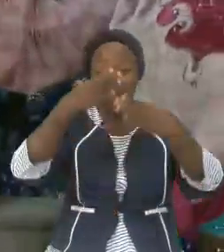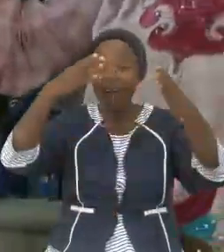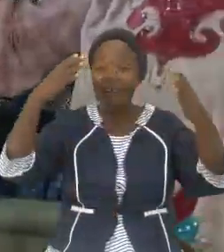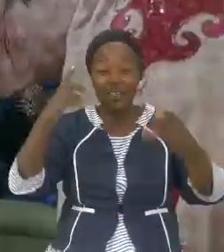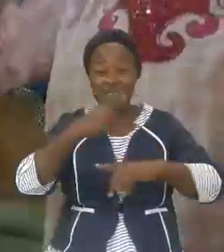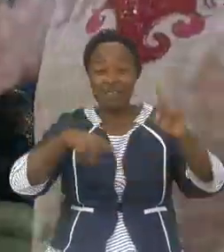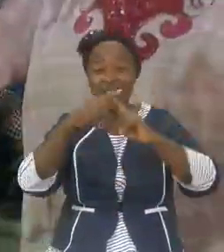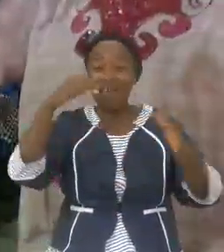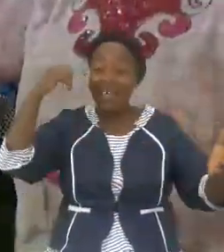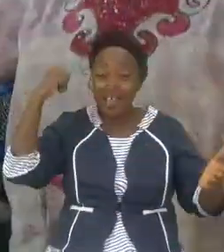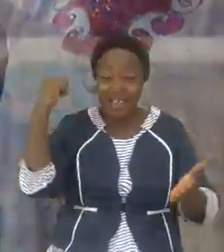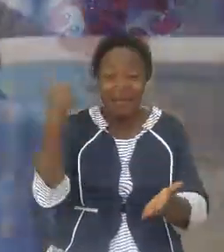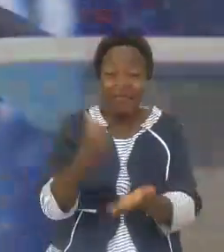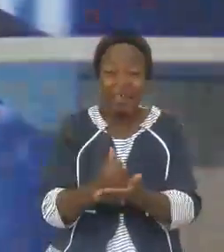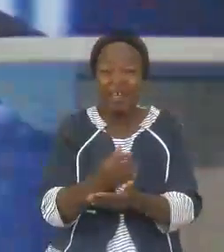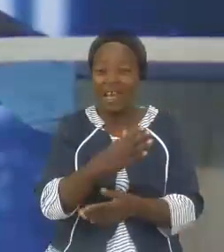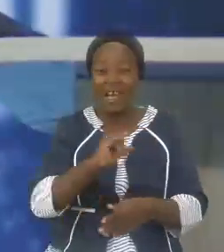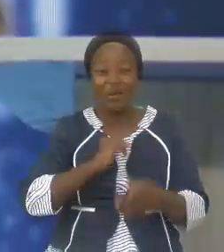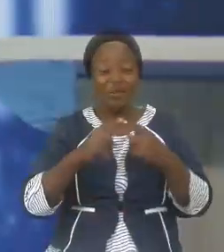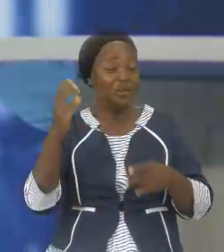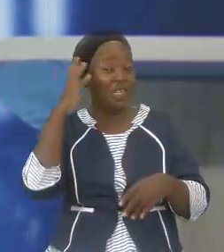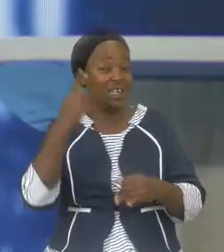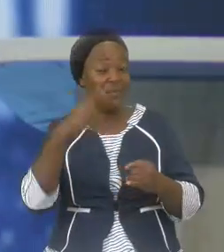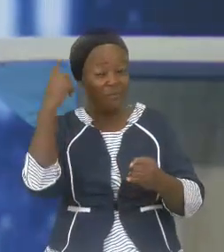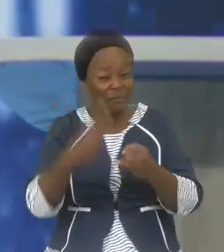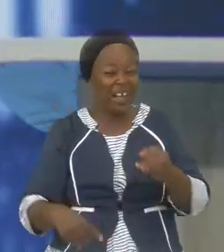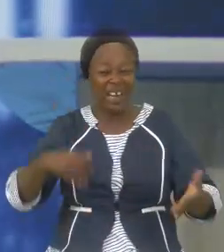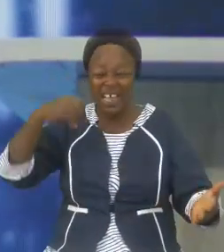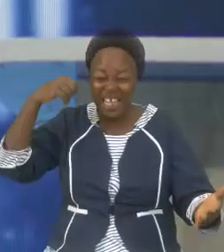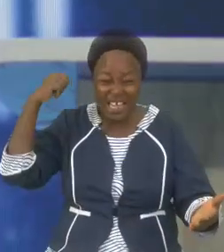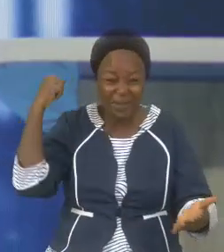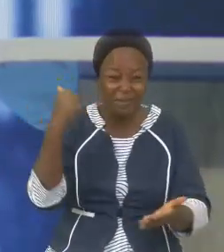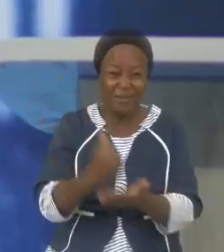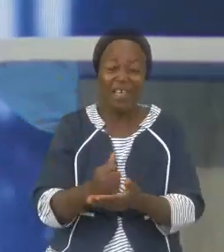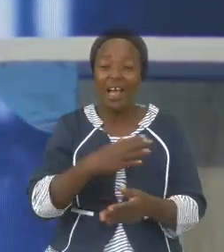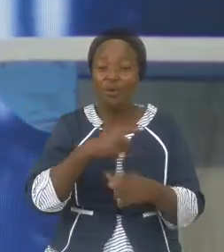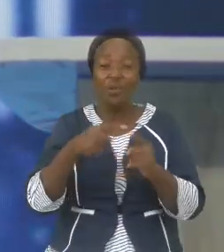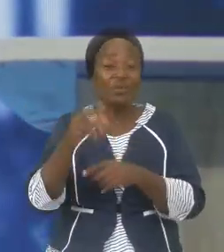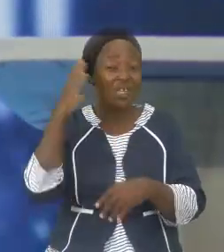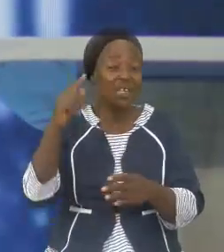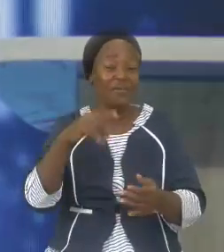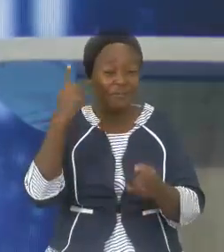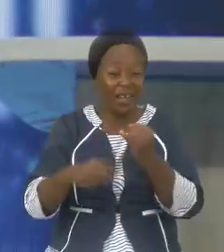I want you to hear the final amen. You will testify.